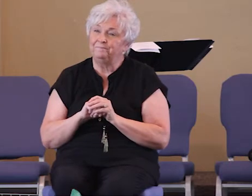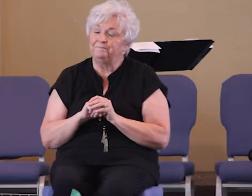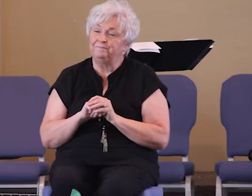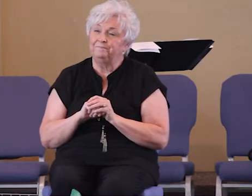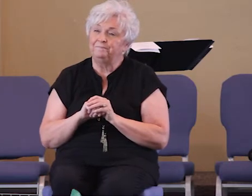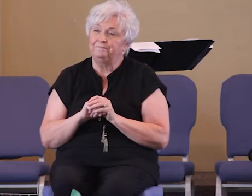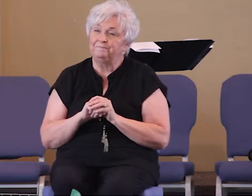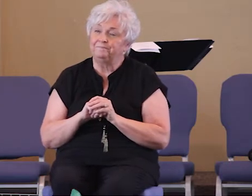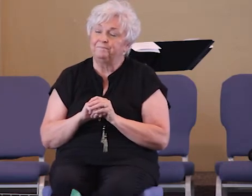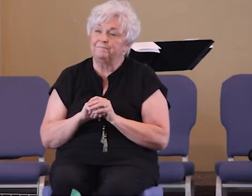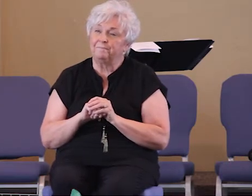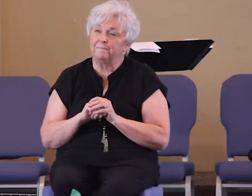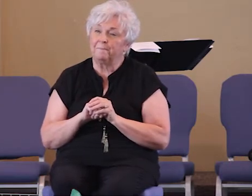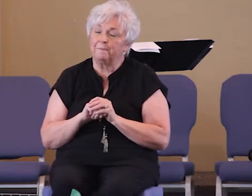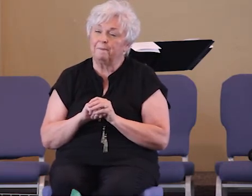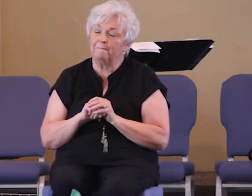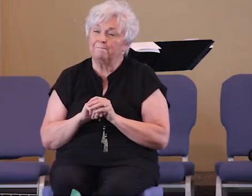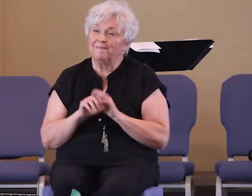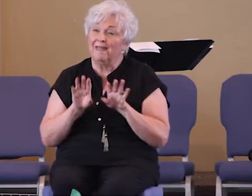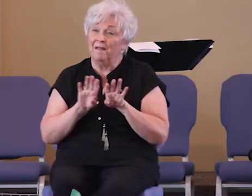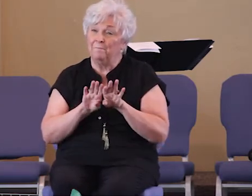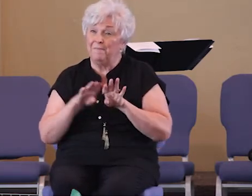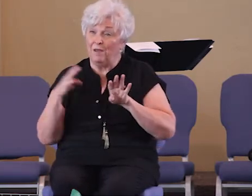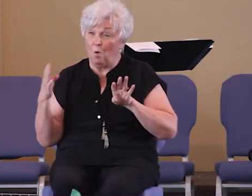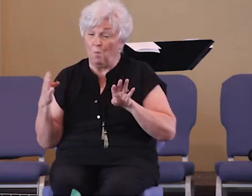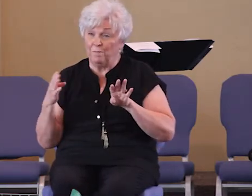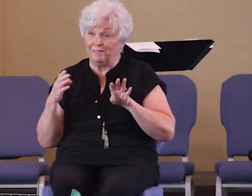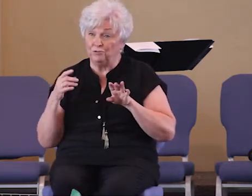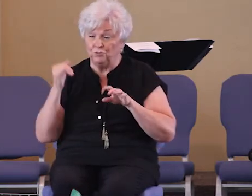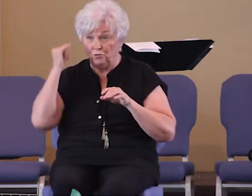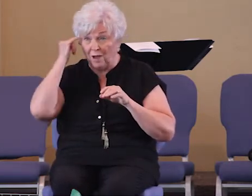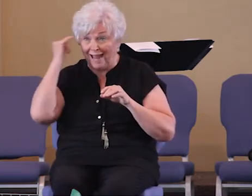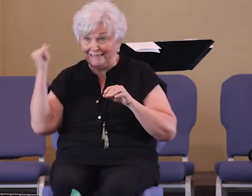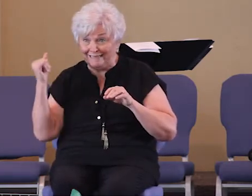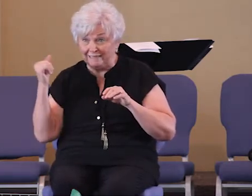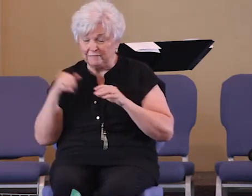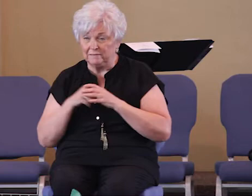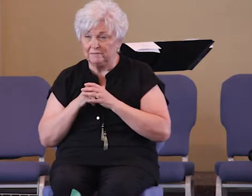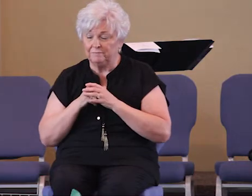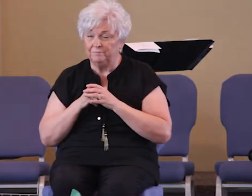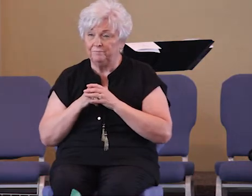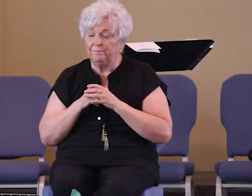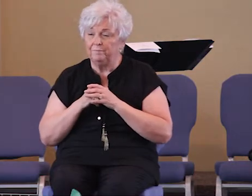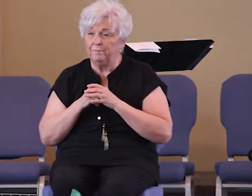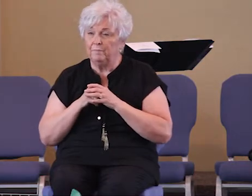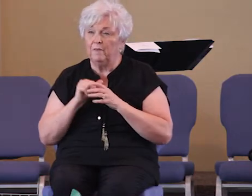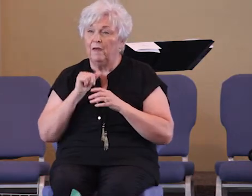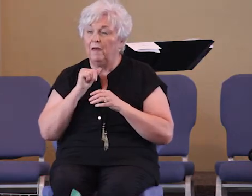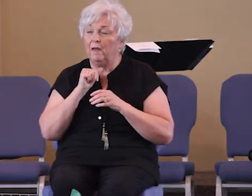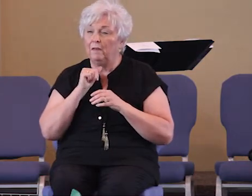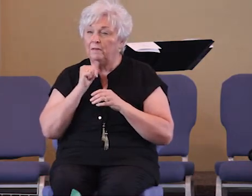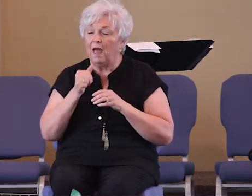Be open to suggestions. Unlike Burger King, you can't always have it your